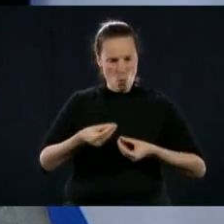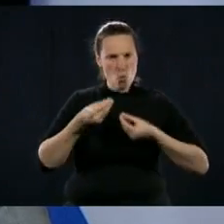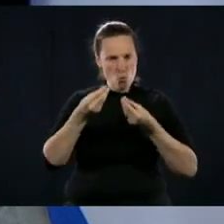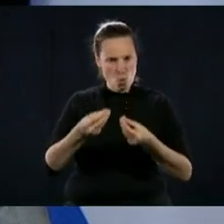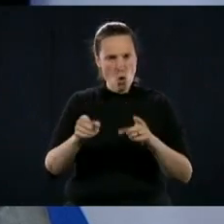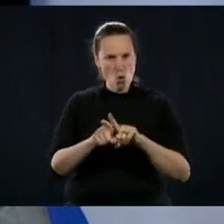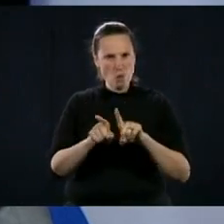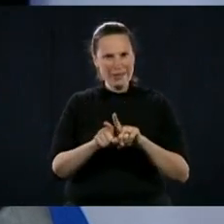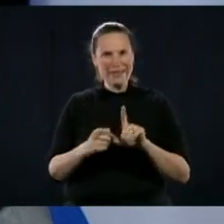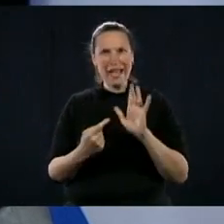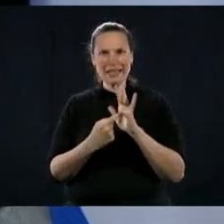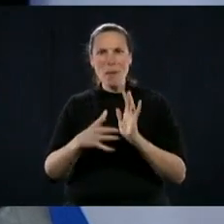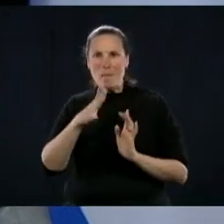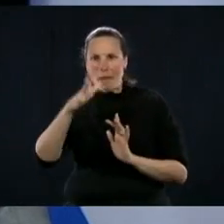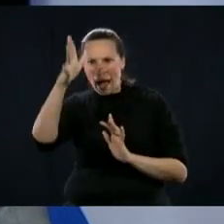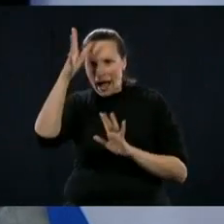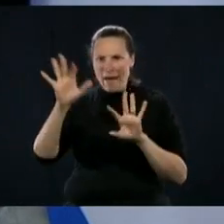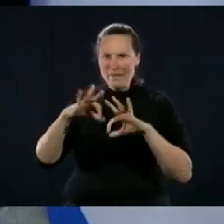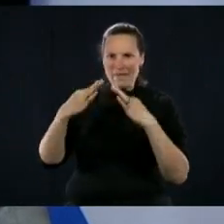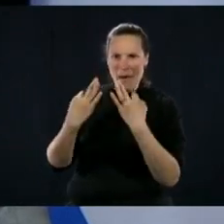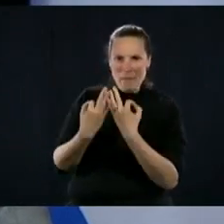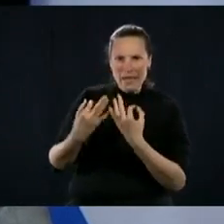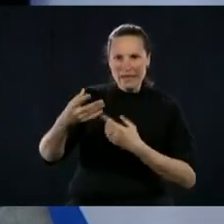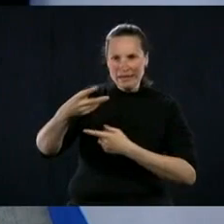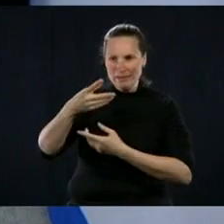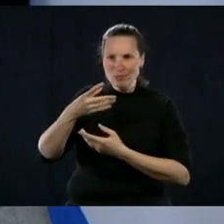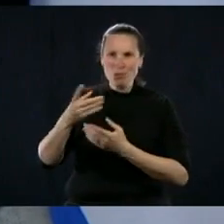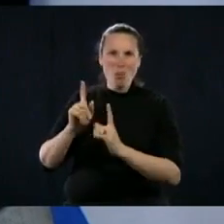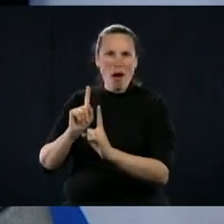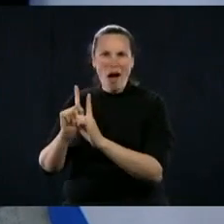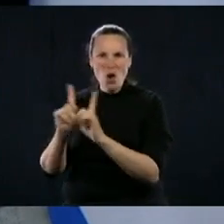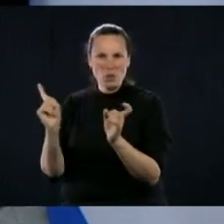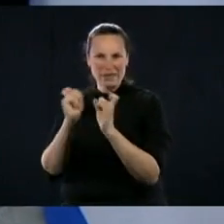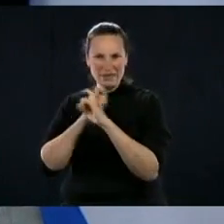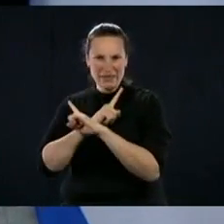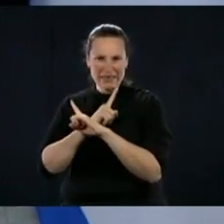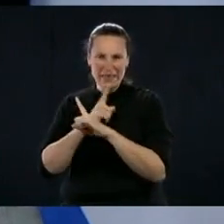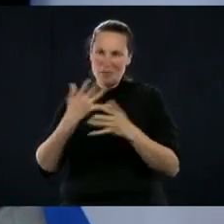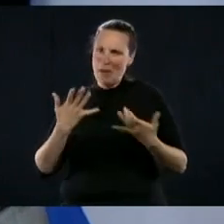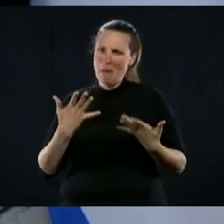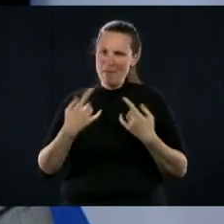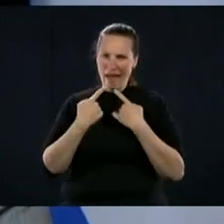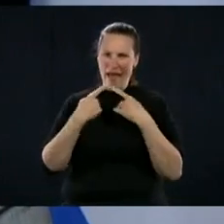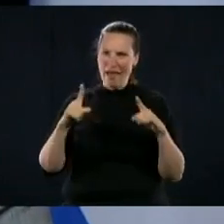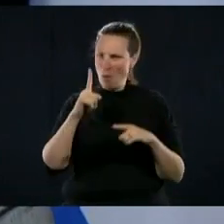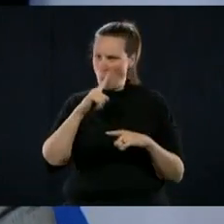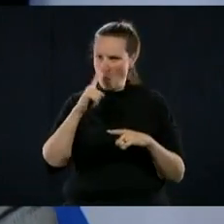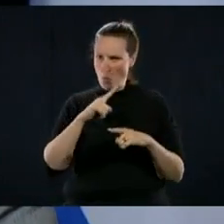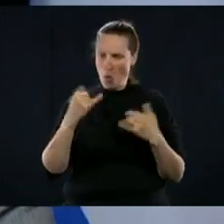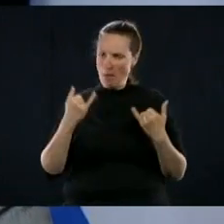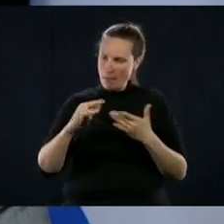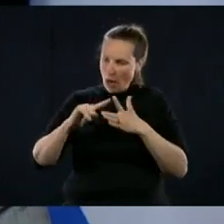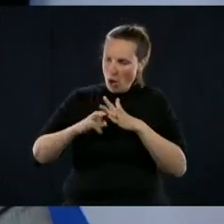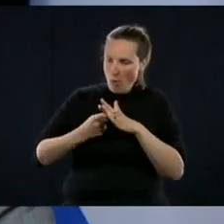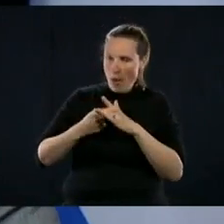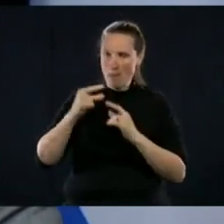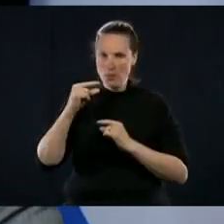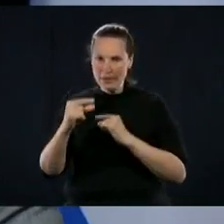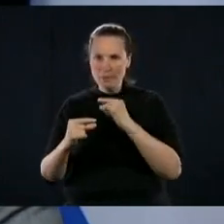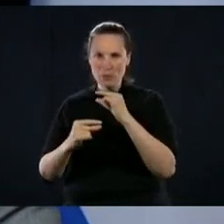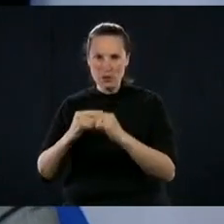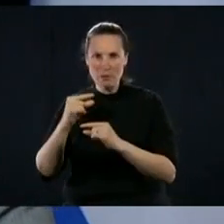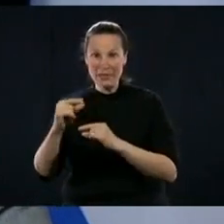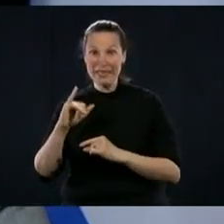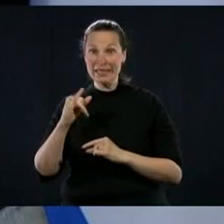between families. I think we're going to get back to you with guidelines in the next few days, but it's too early right now